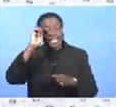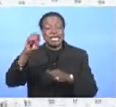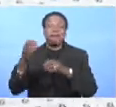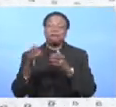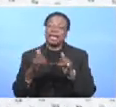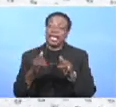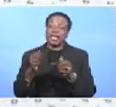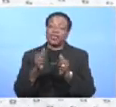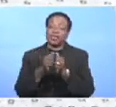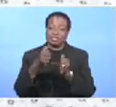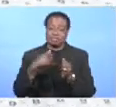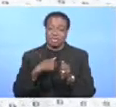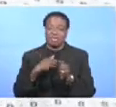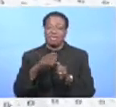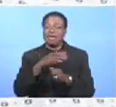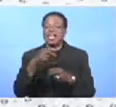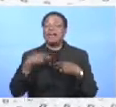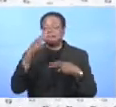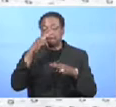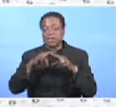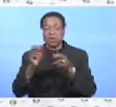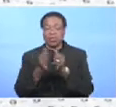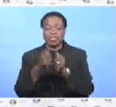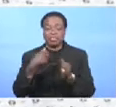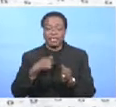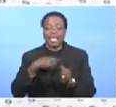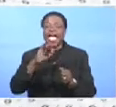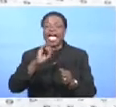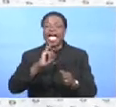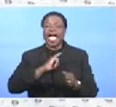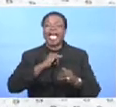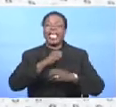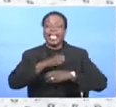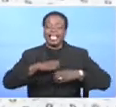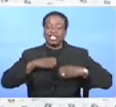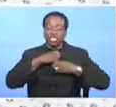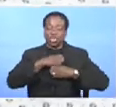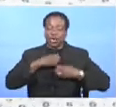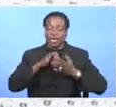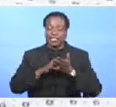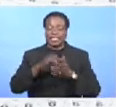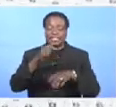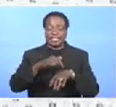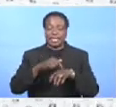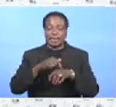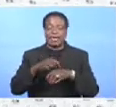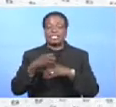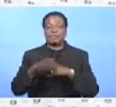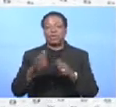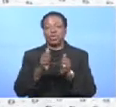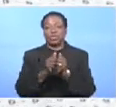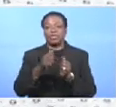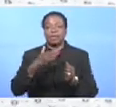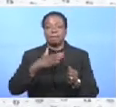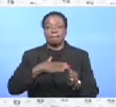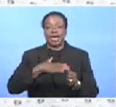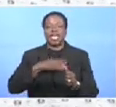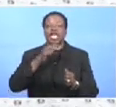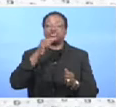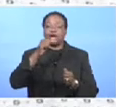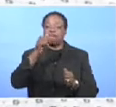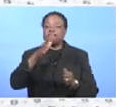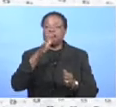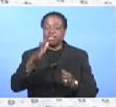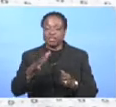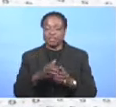would doing his work and getting things done. And so I enjoyed that time that I spent with him, because we had very intimate moments together,